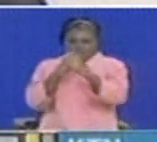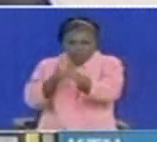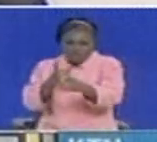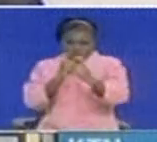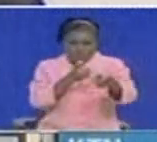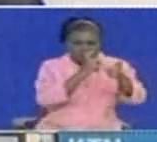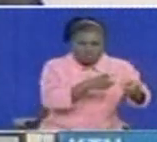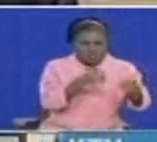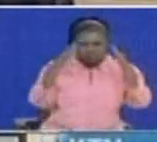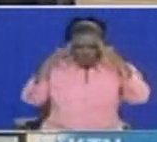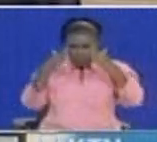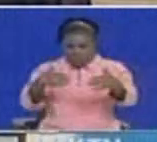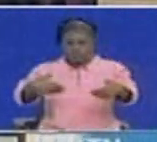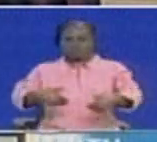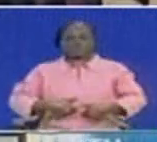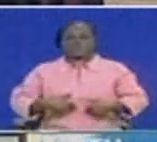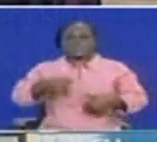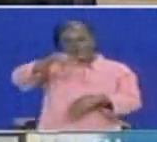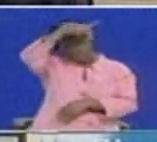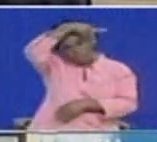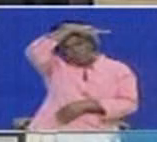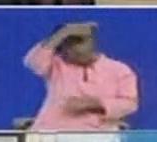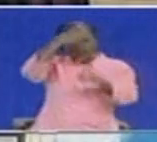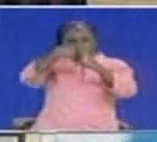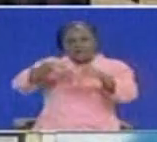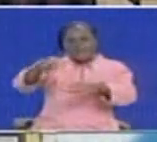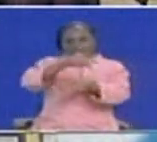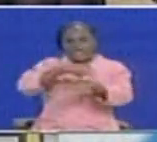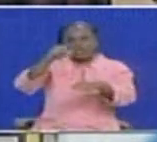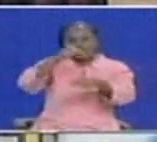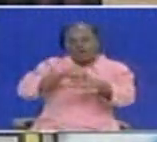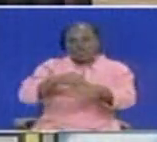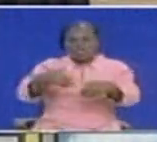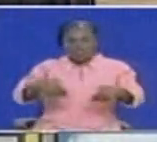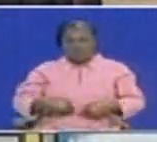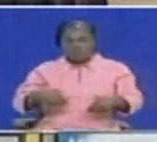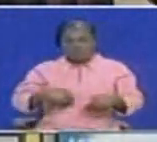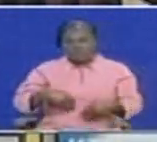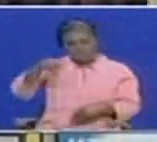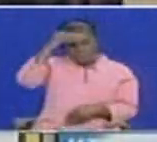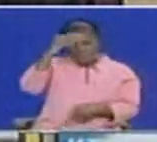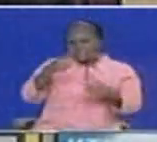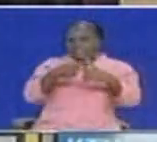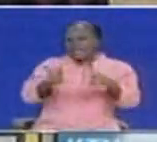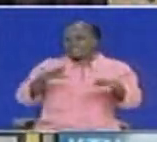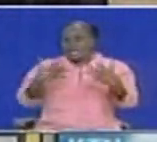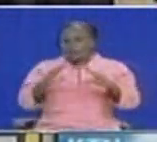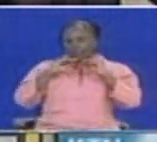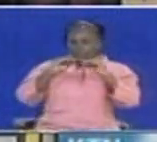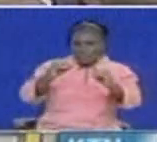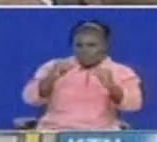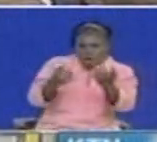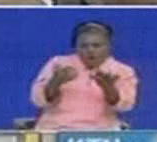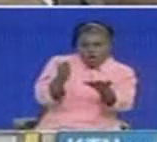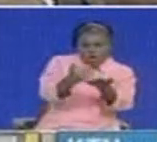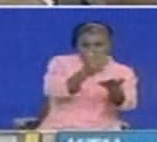and dedicated youth who graduated from the National Youth Talent Academy on Tuesday. It all started with youth coaches scouting for talent